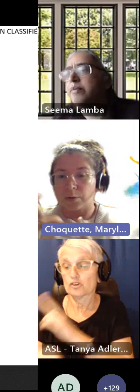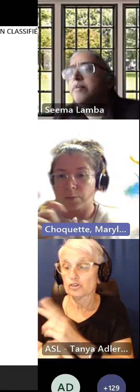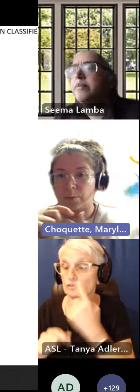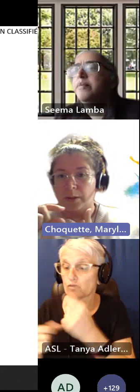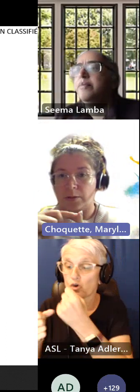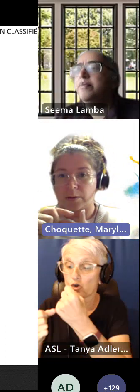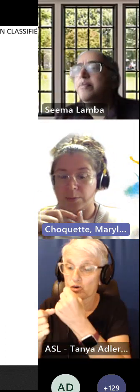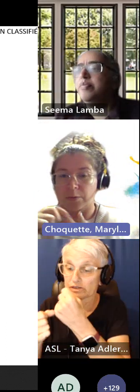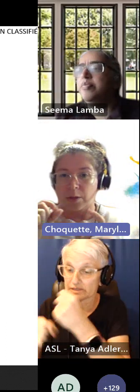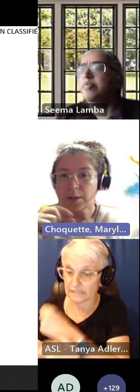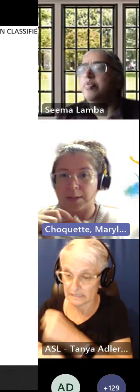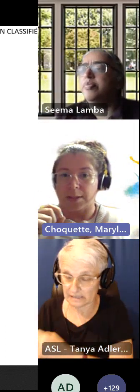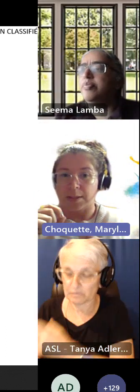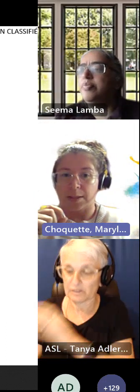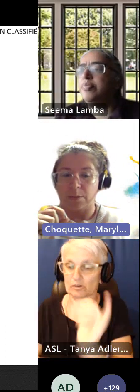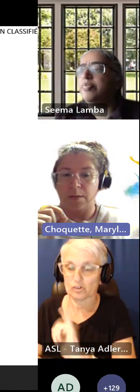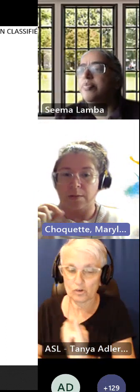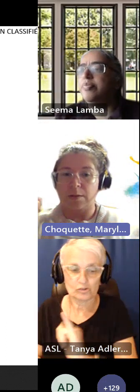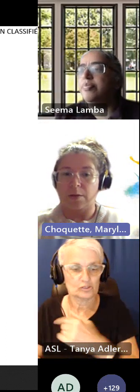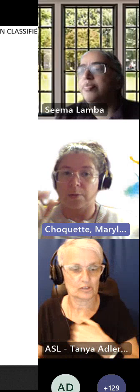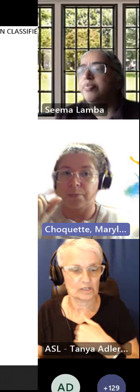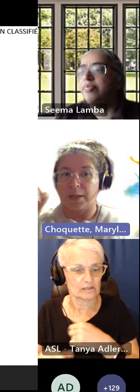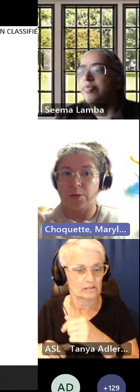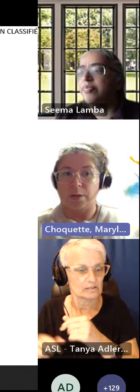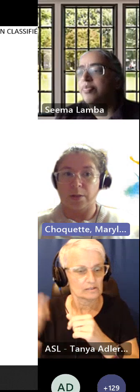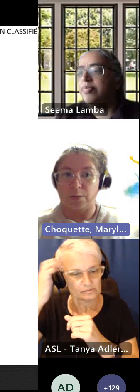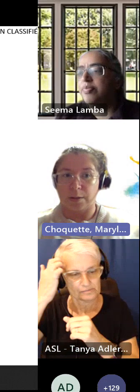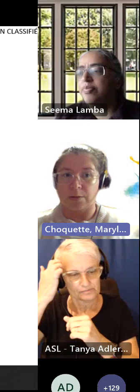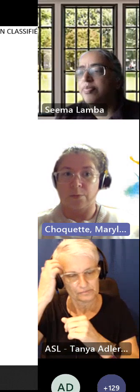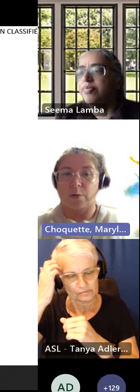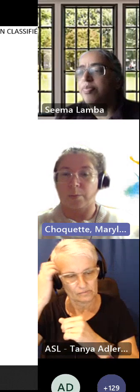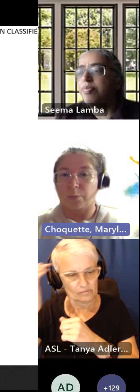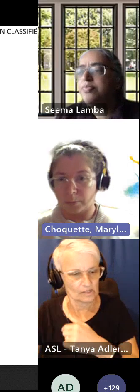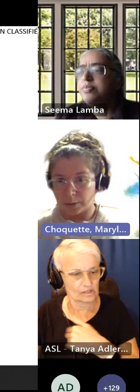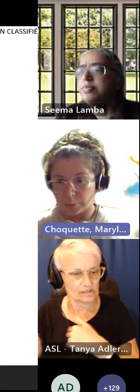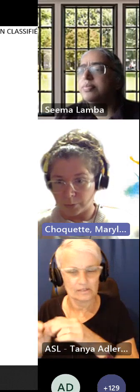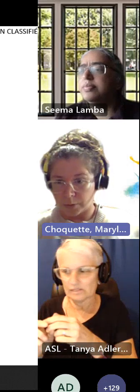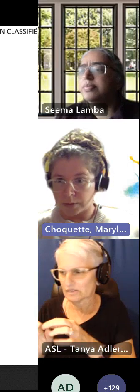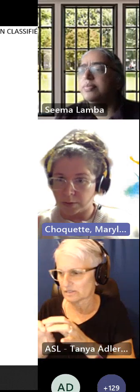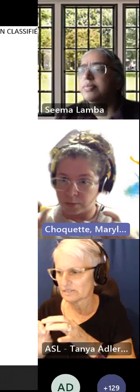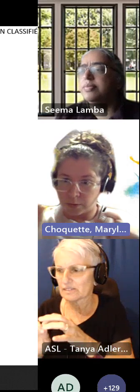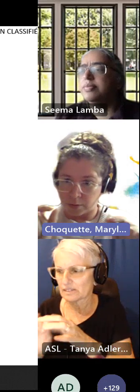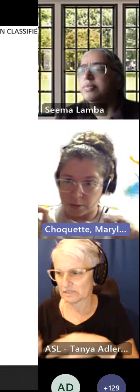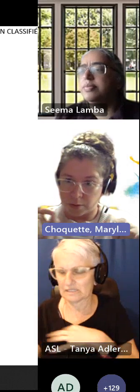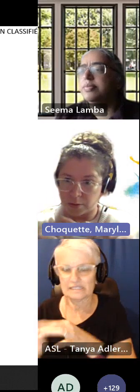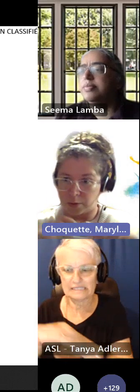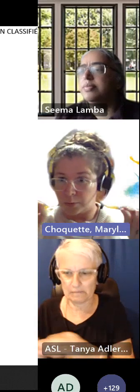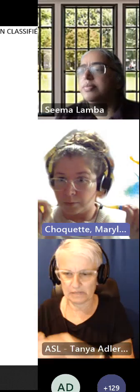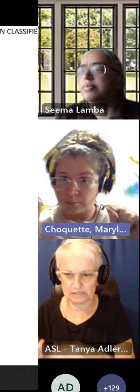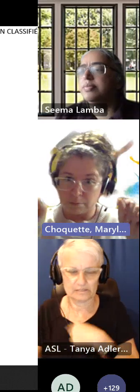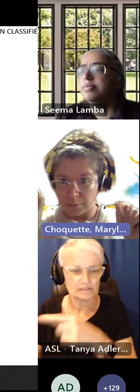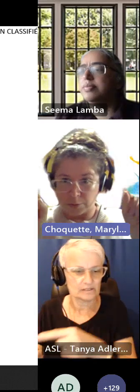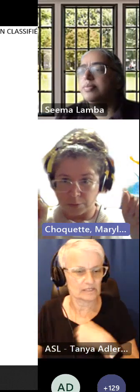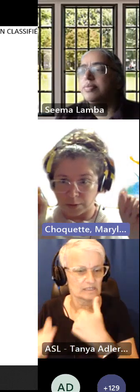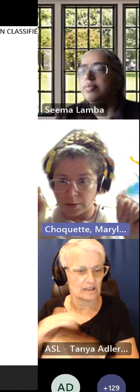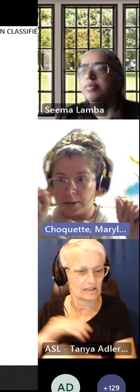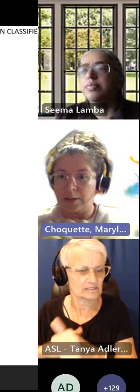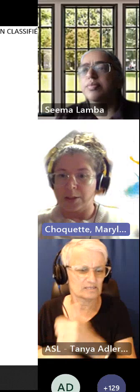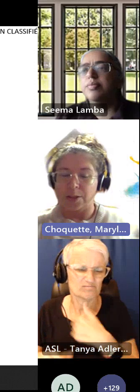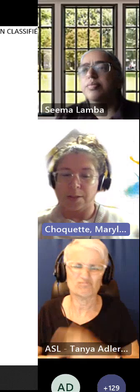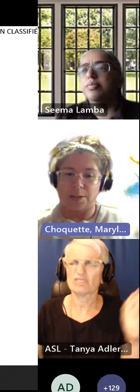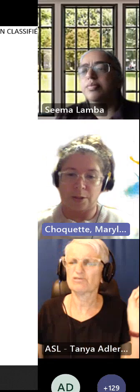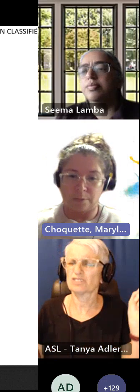but also within the scope of the consent statement, then you can use it for appointment purposes. So they're under